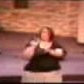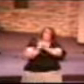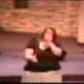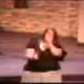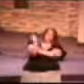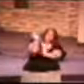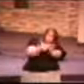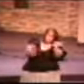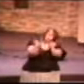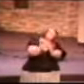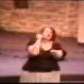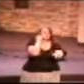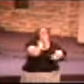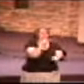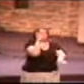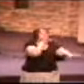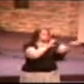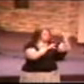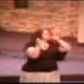so if you are seeking